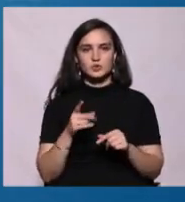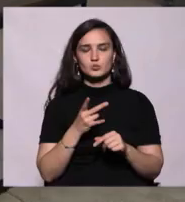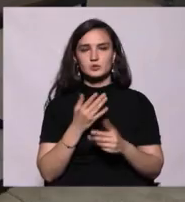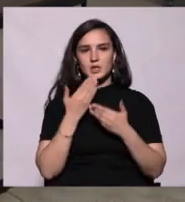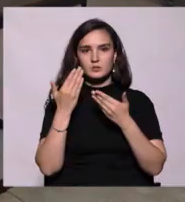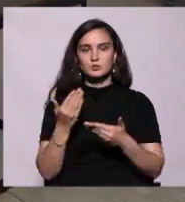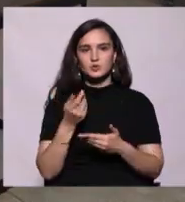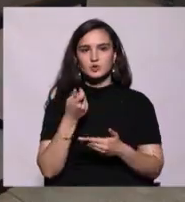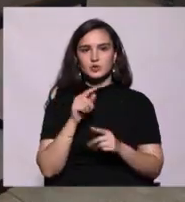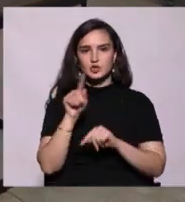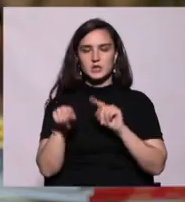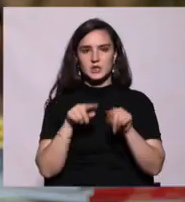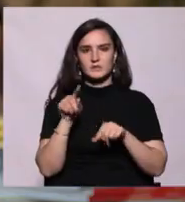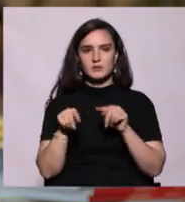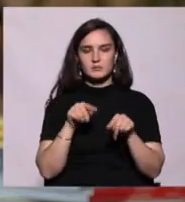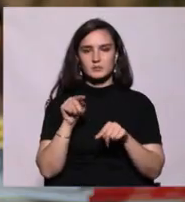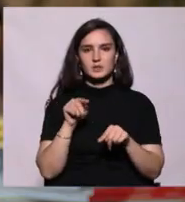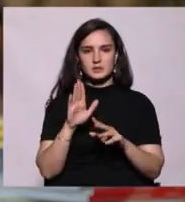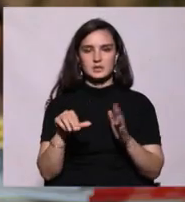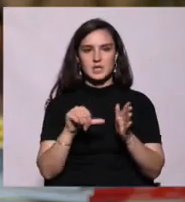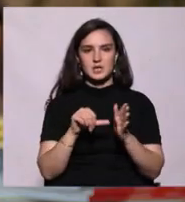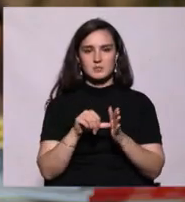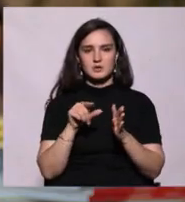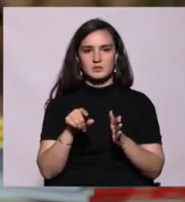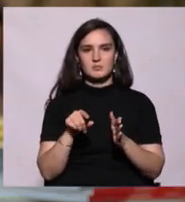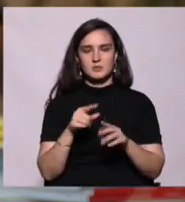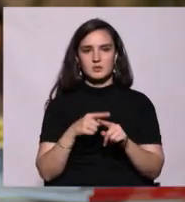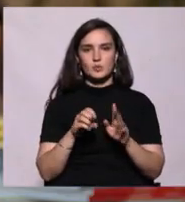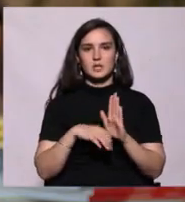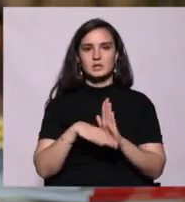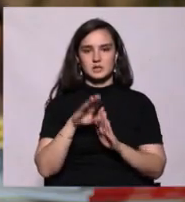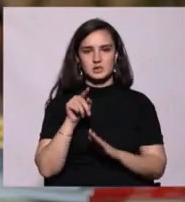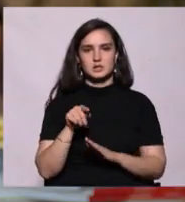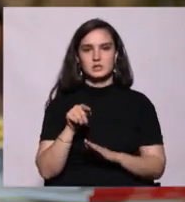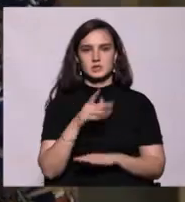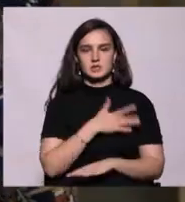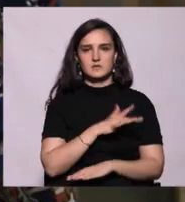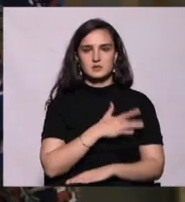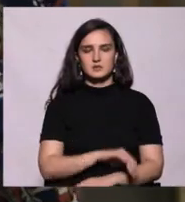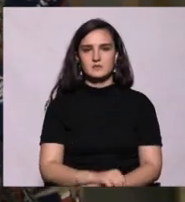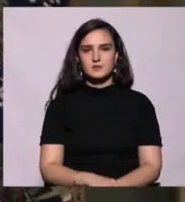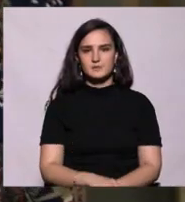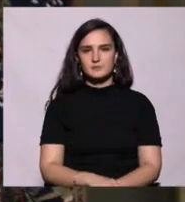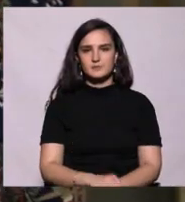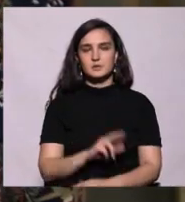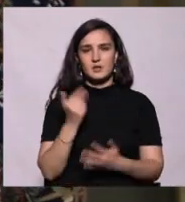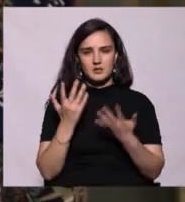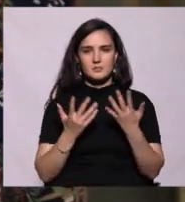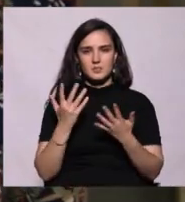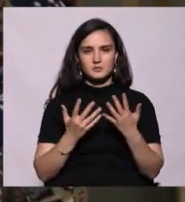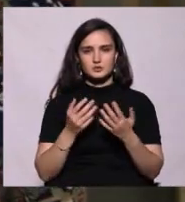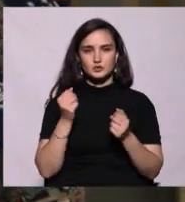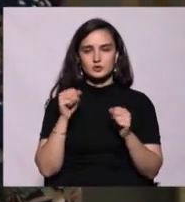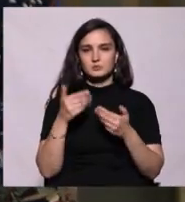ask them a few questions. This will help you provide better customer service. And probably after